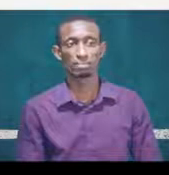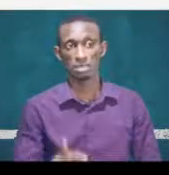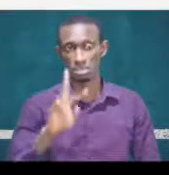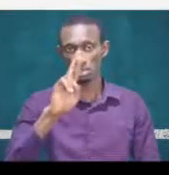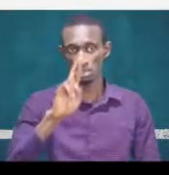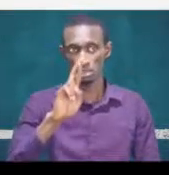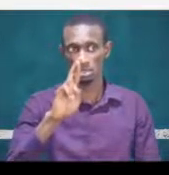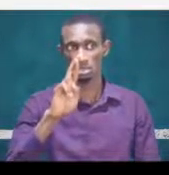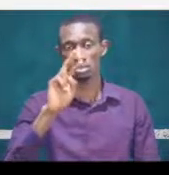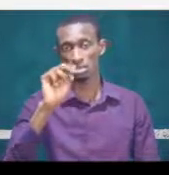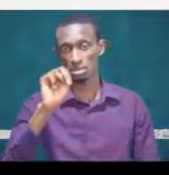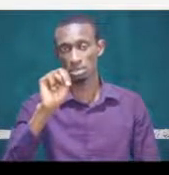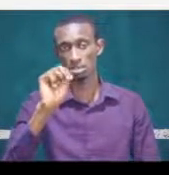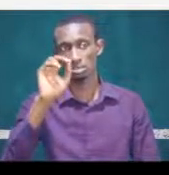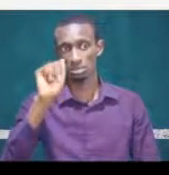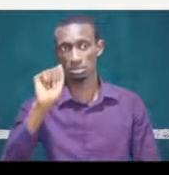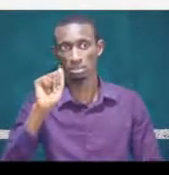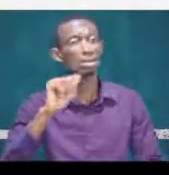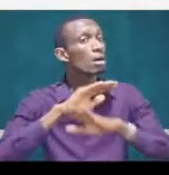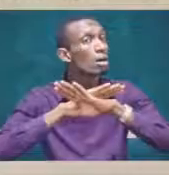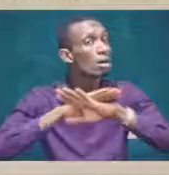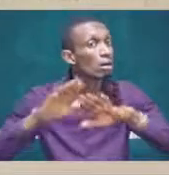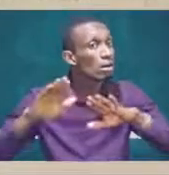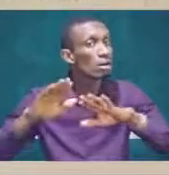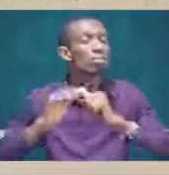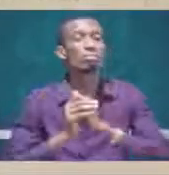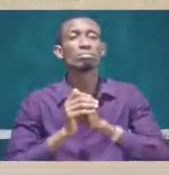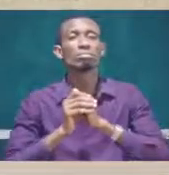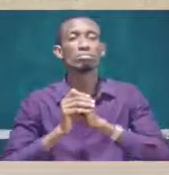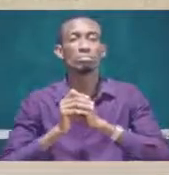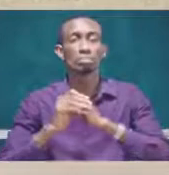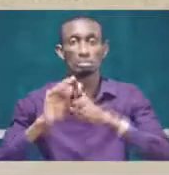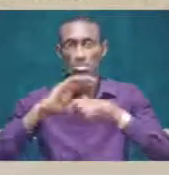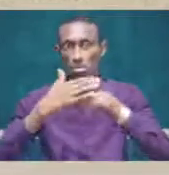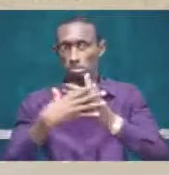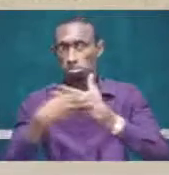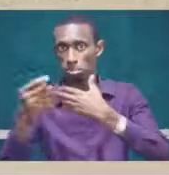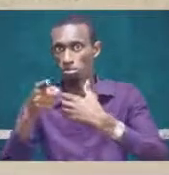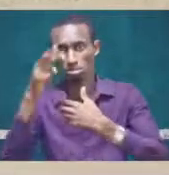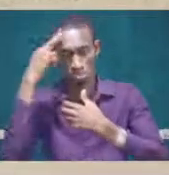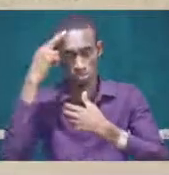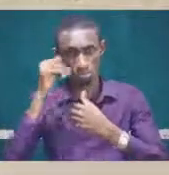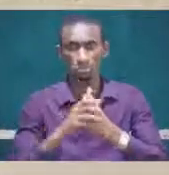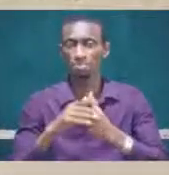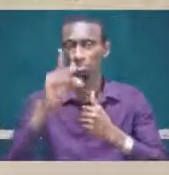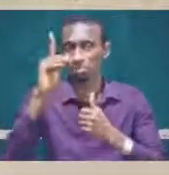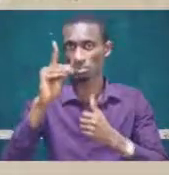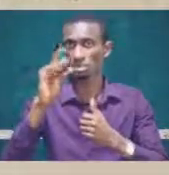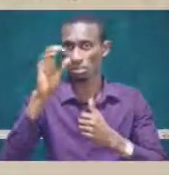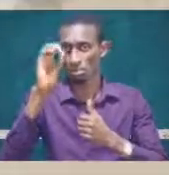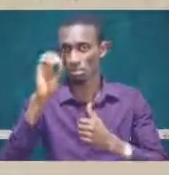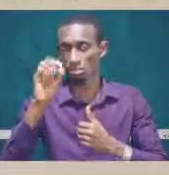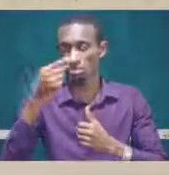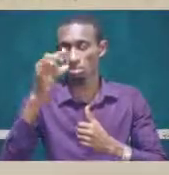RNA, after transcription, after the translation, after the extraction, remember the dogma of biology.